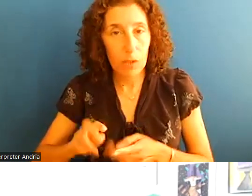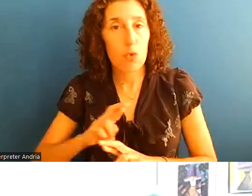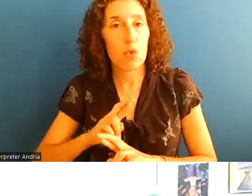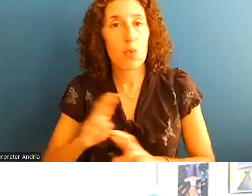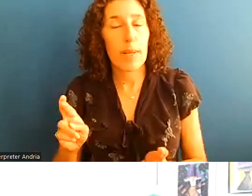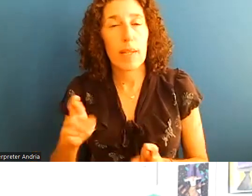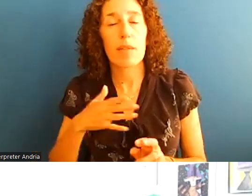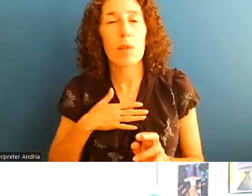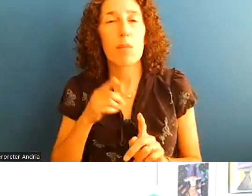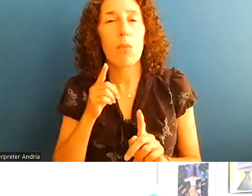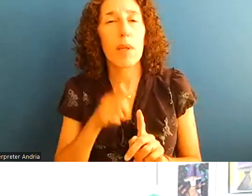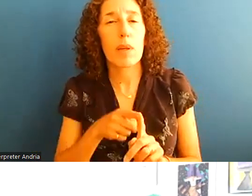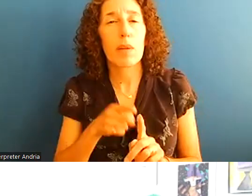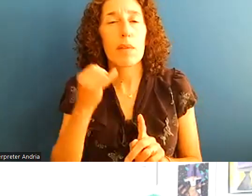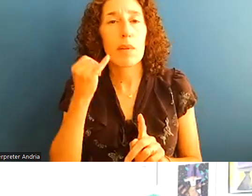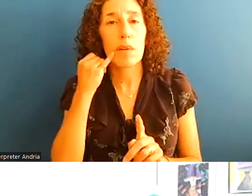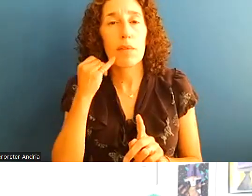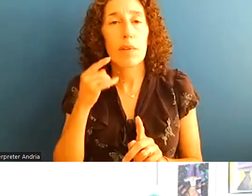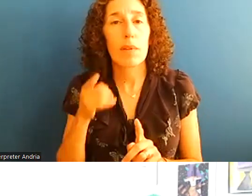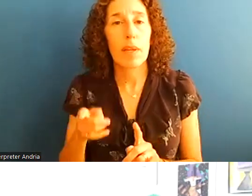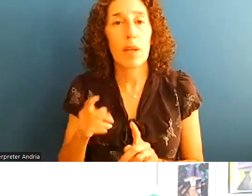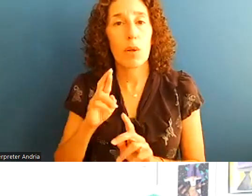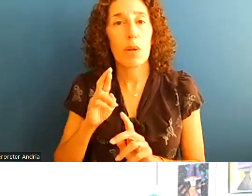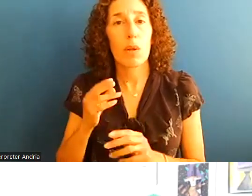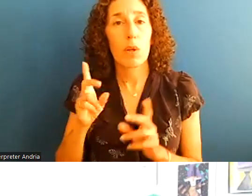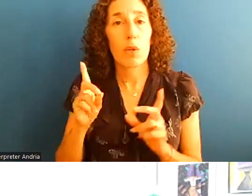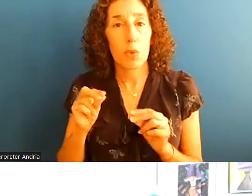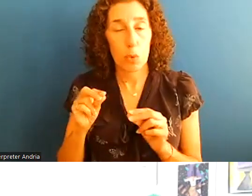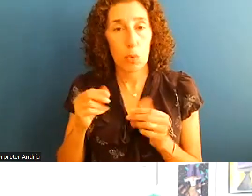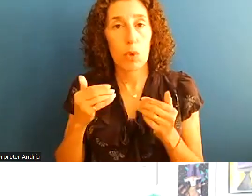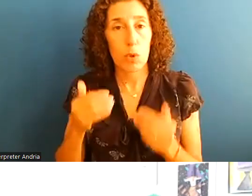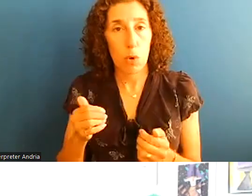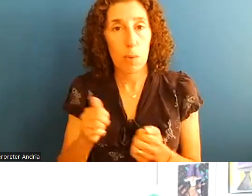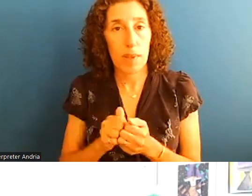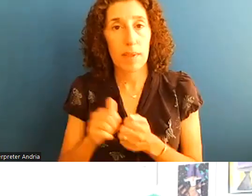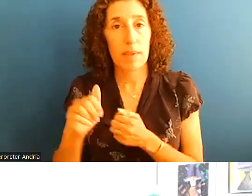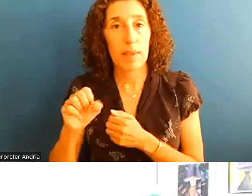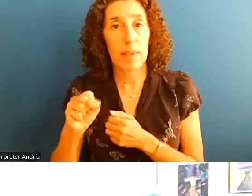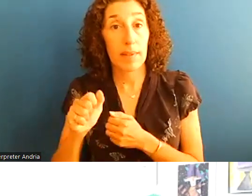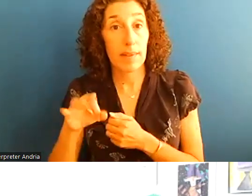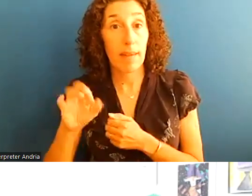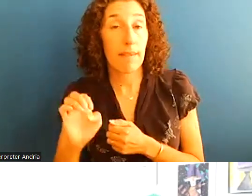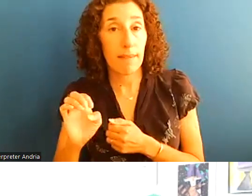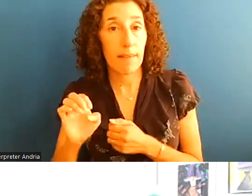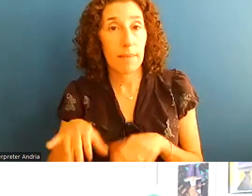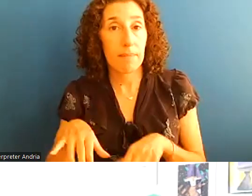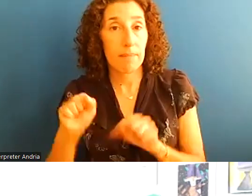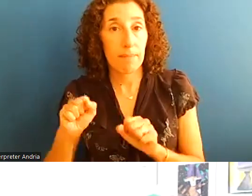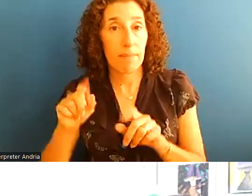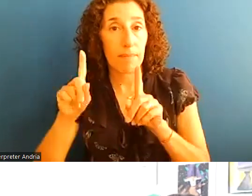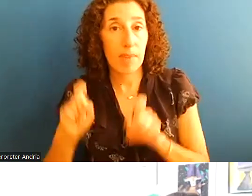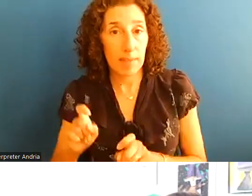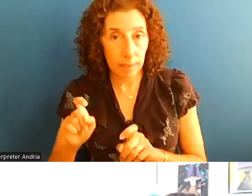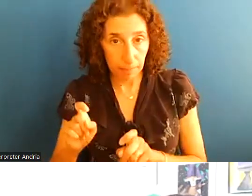And obviously, the best evidence oftentimes comes from the safe exam. And if we miss that